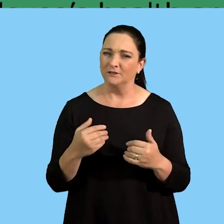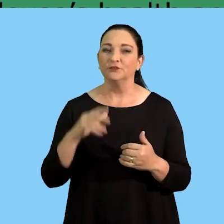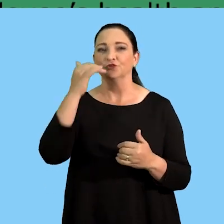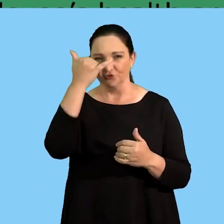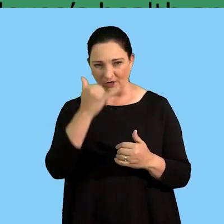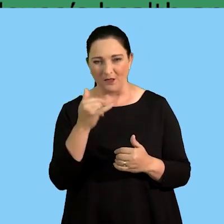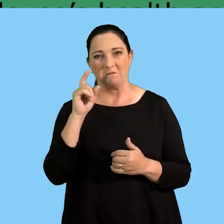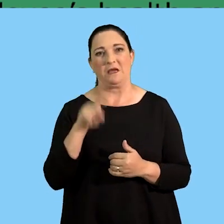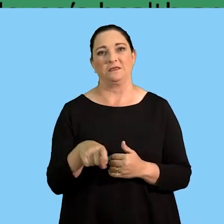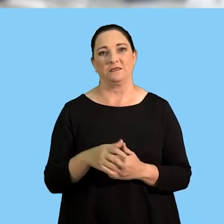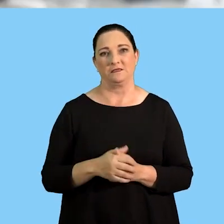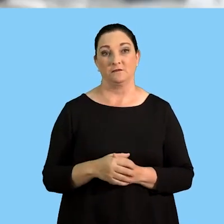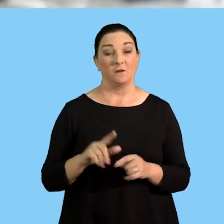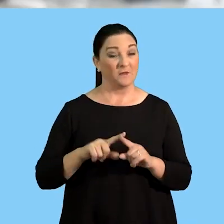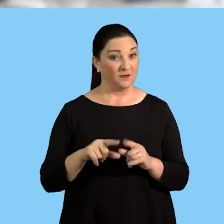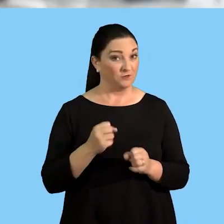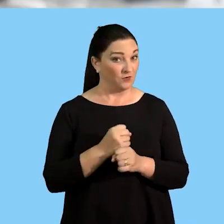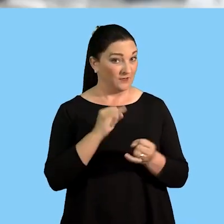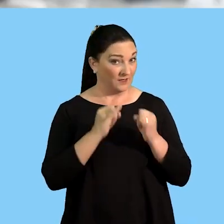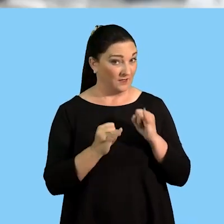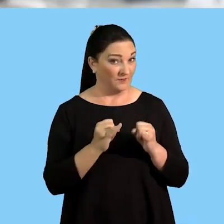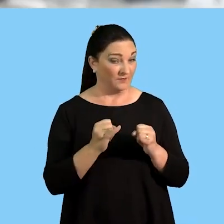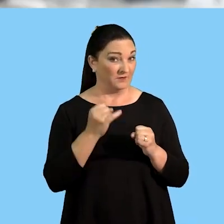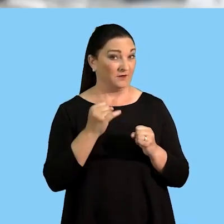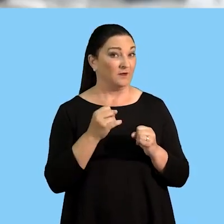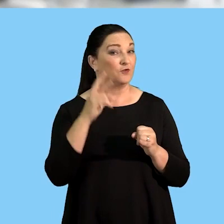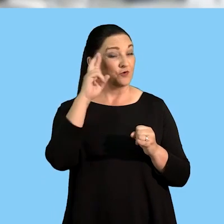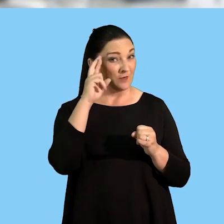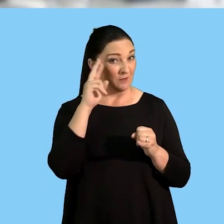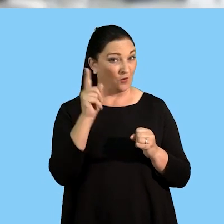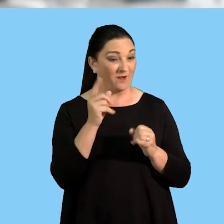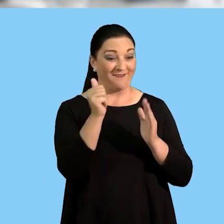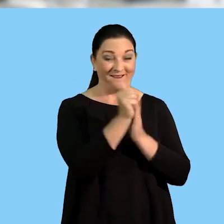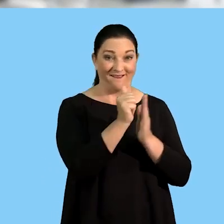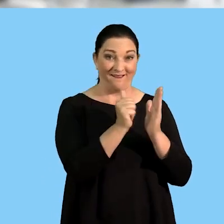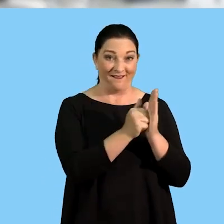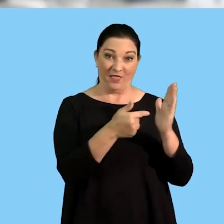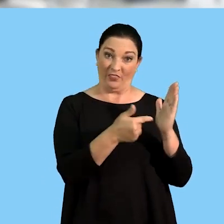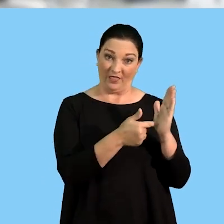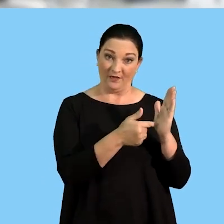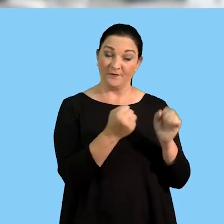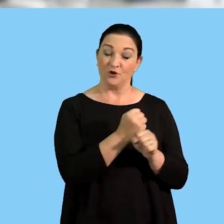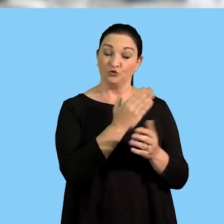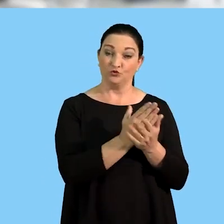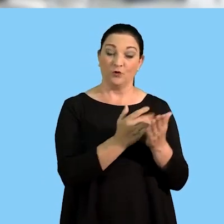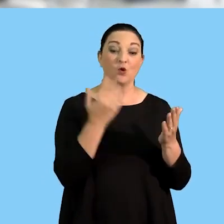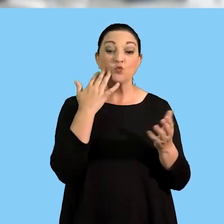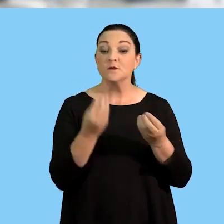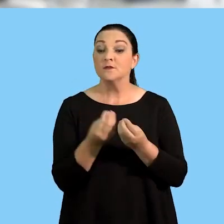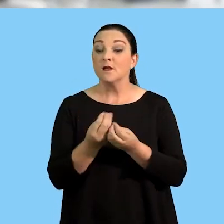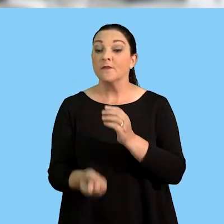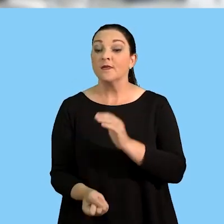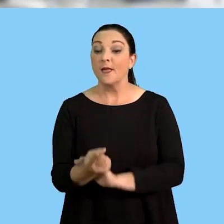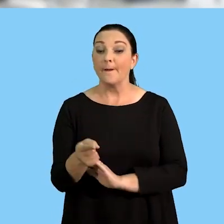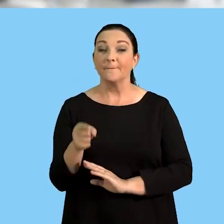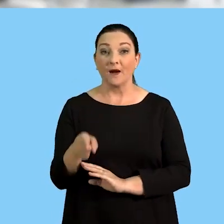work. Now, remember grade 11s that this Act only makes sure that while incidents have happened